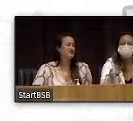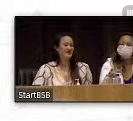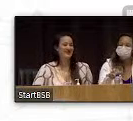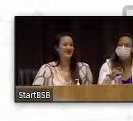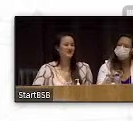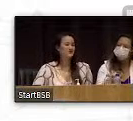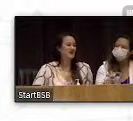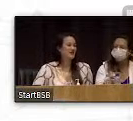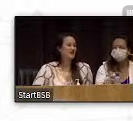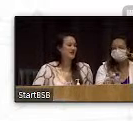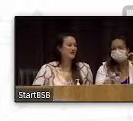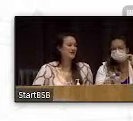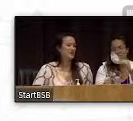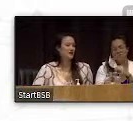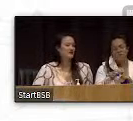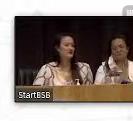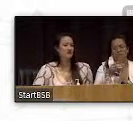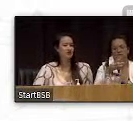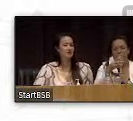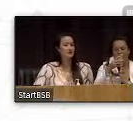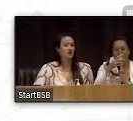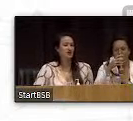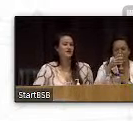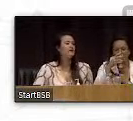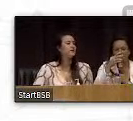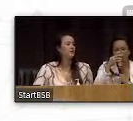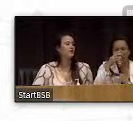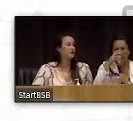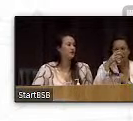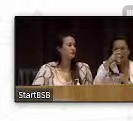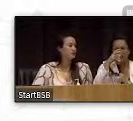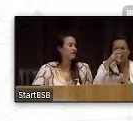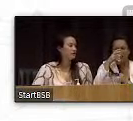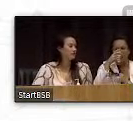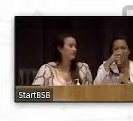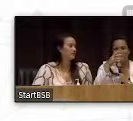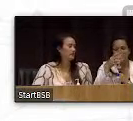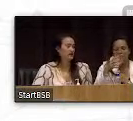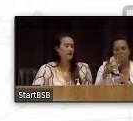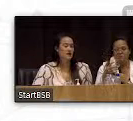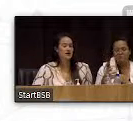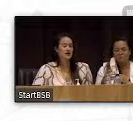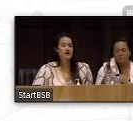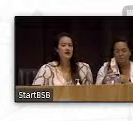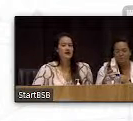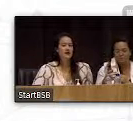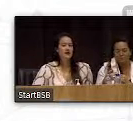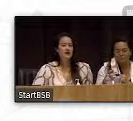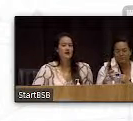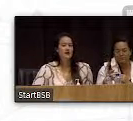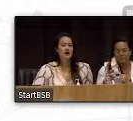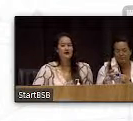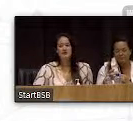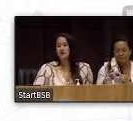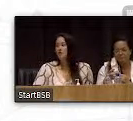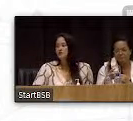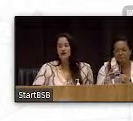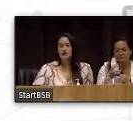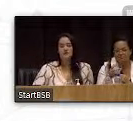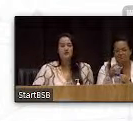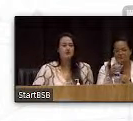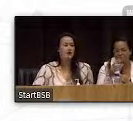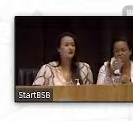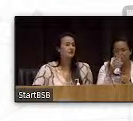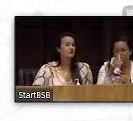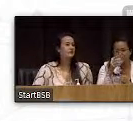hospitalizations, and for a hospital that didn't have any ICU beds, we started having 39 ICU beds.